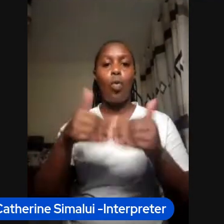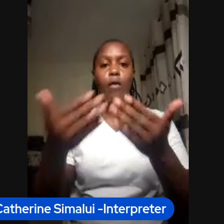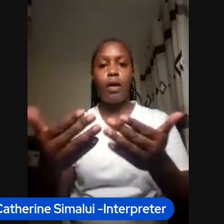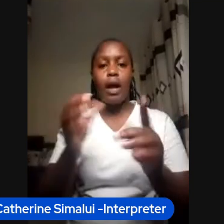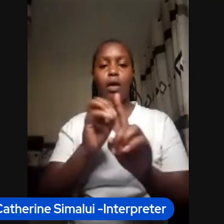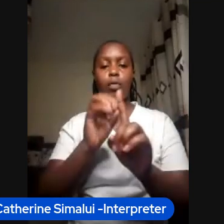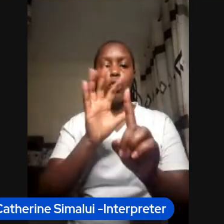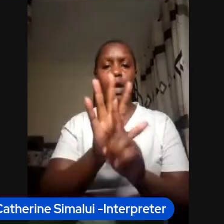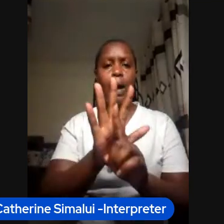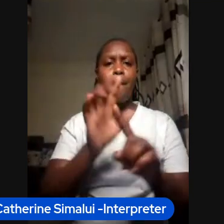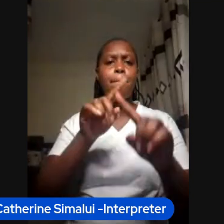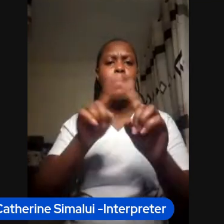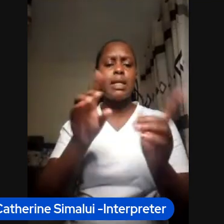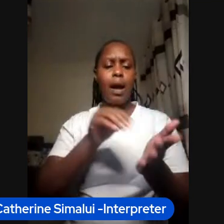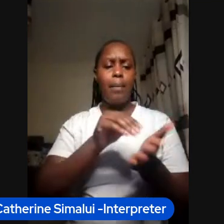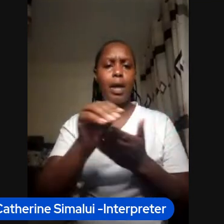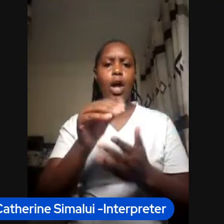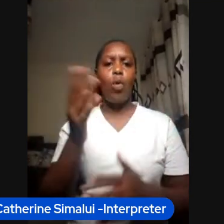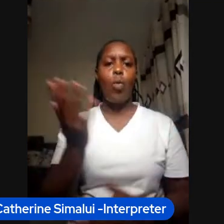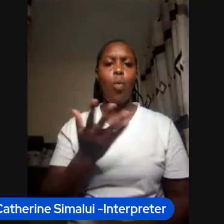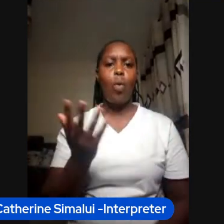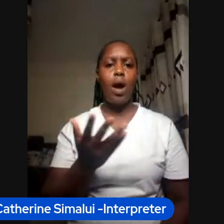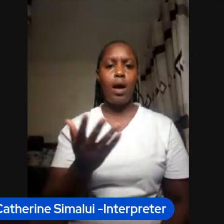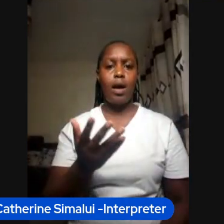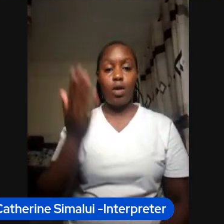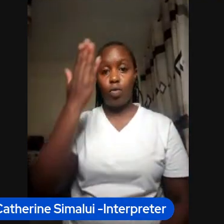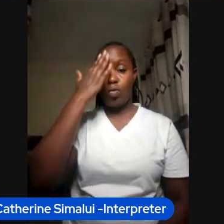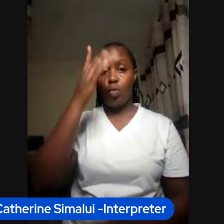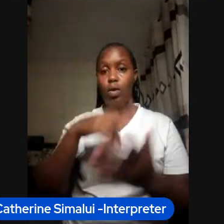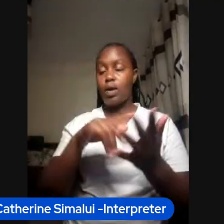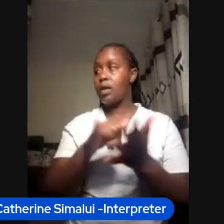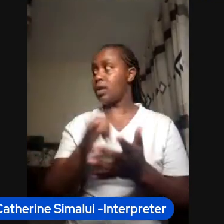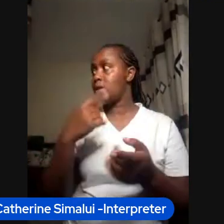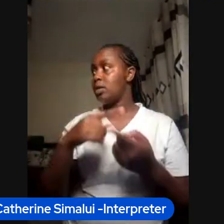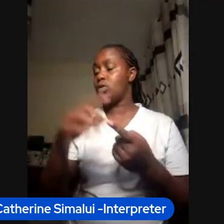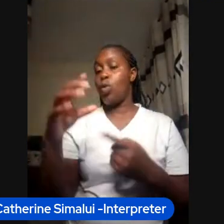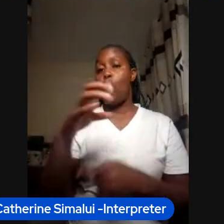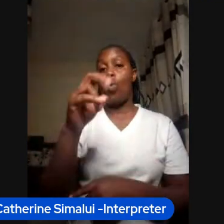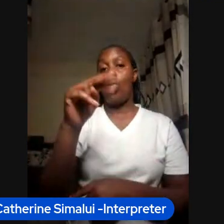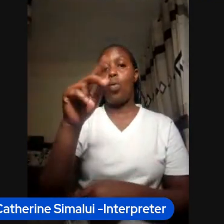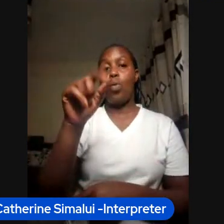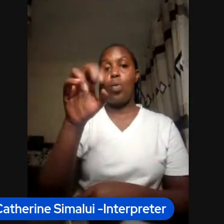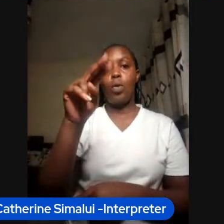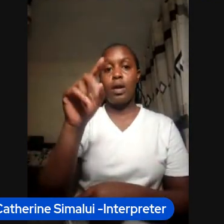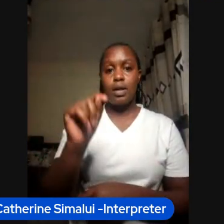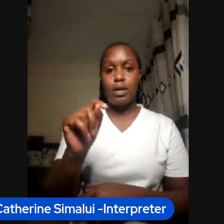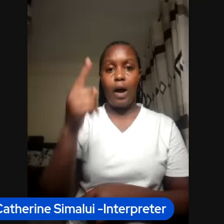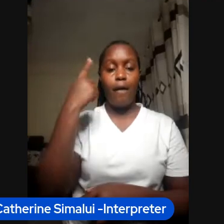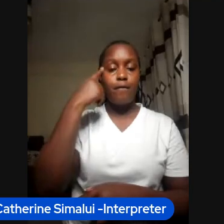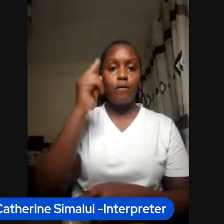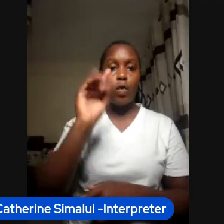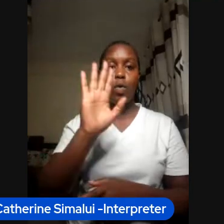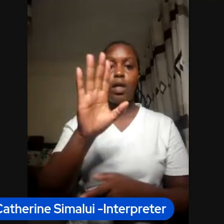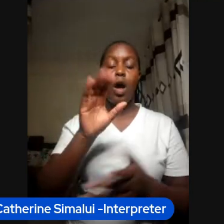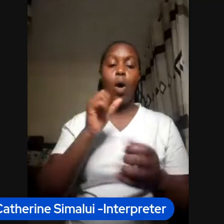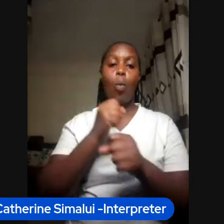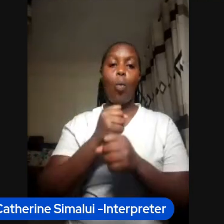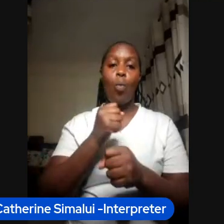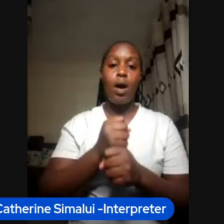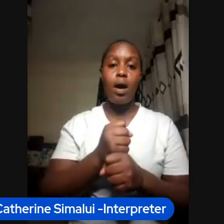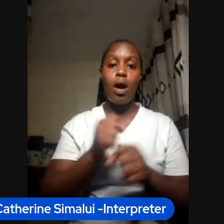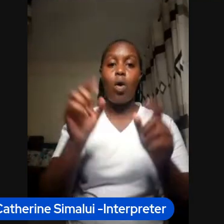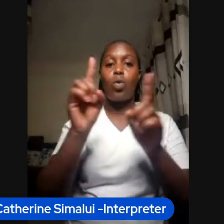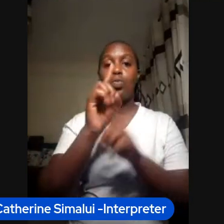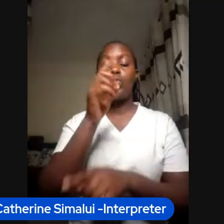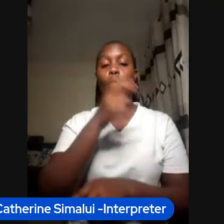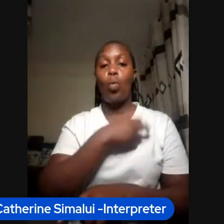disabilities who are content creators should be compensated for their work, for even consulting, speaking, and even